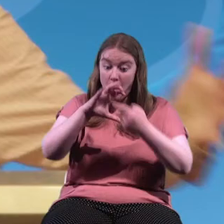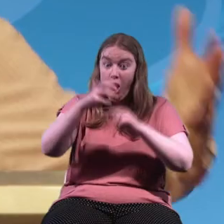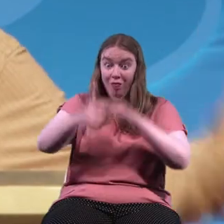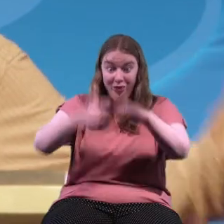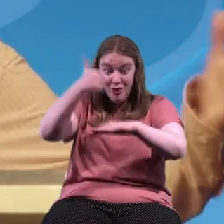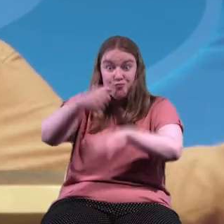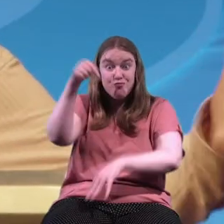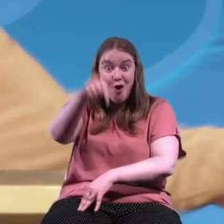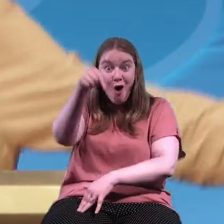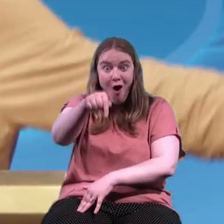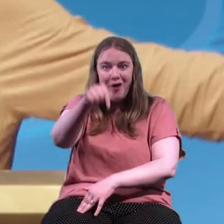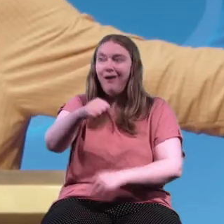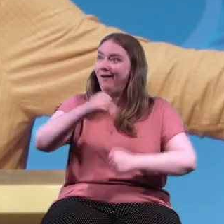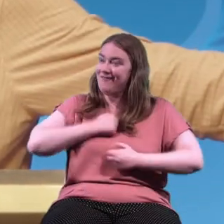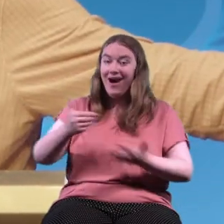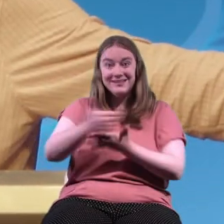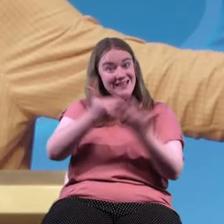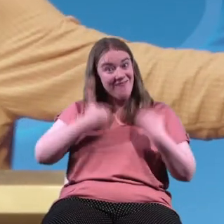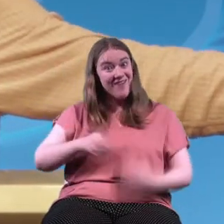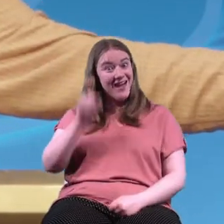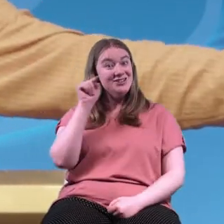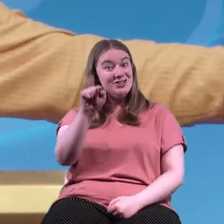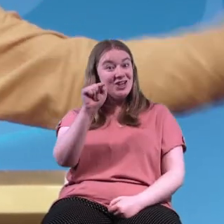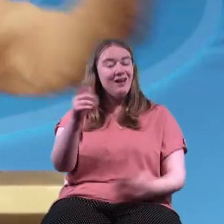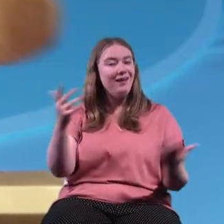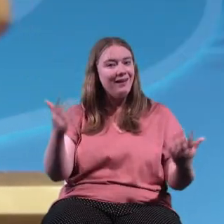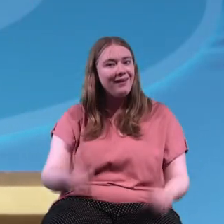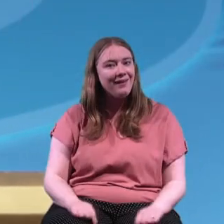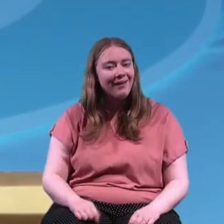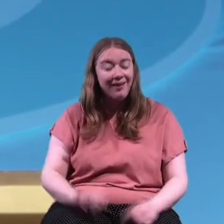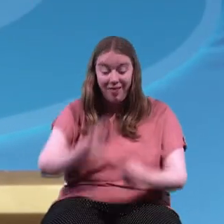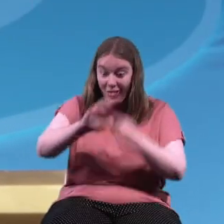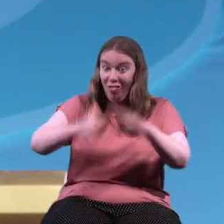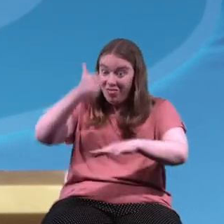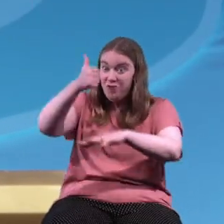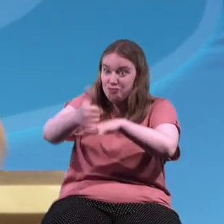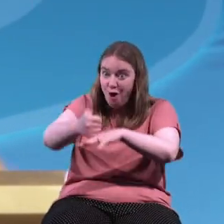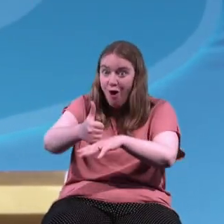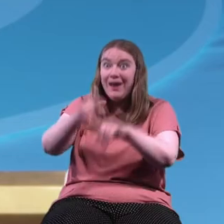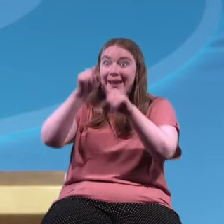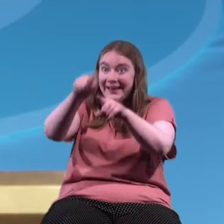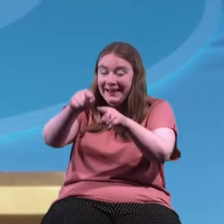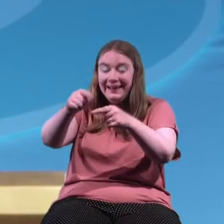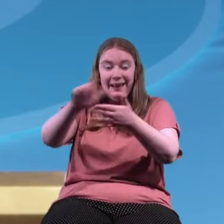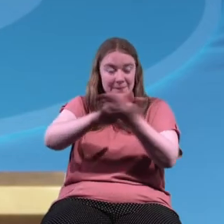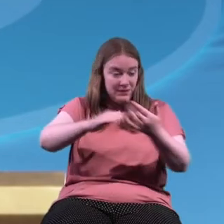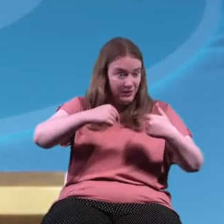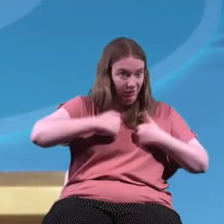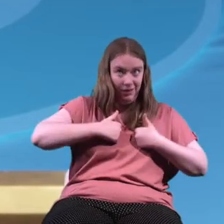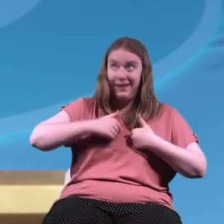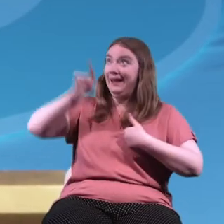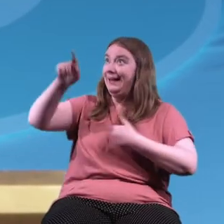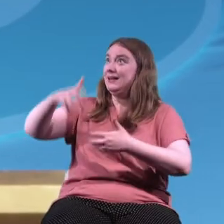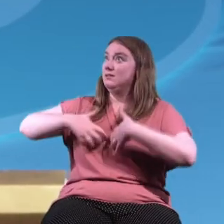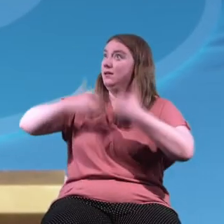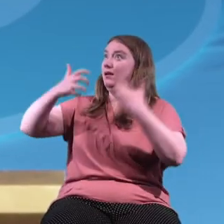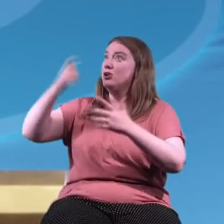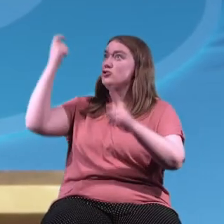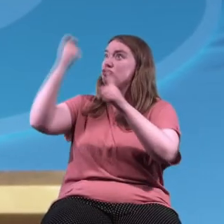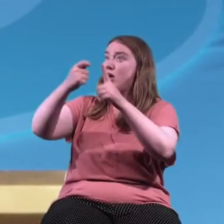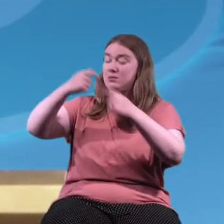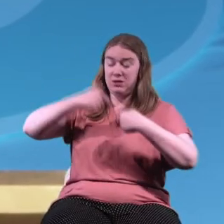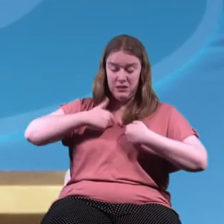To the rock of our salvation. The rock who comes between us and God's judgment.